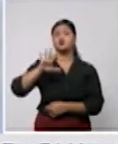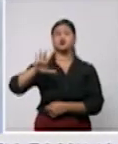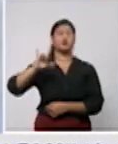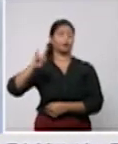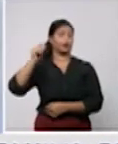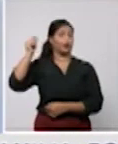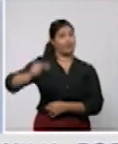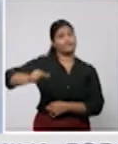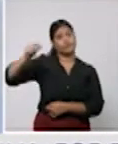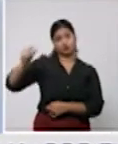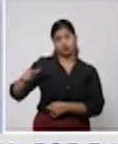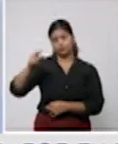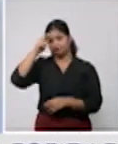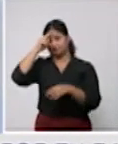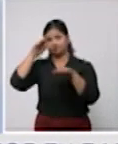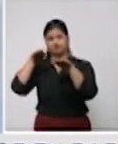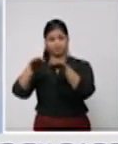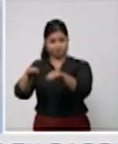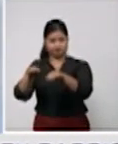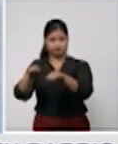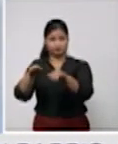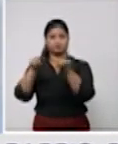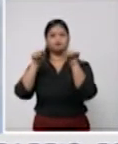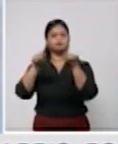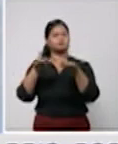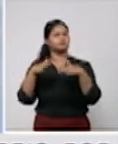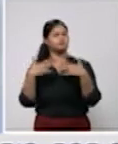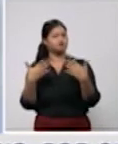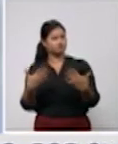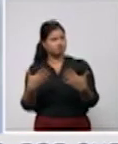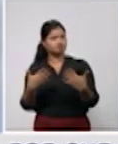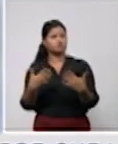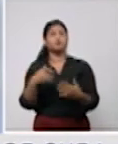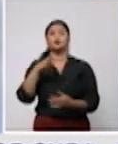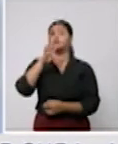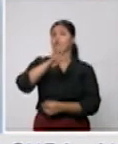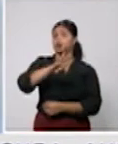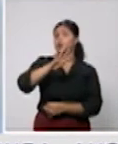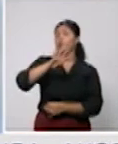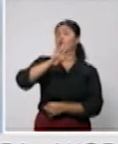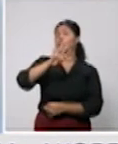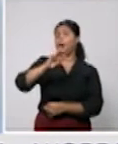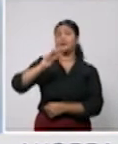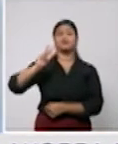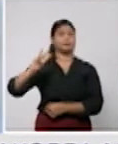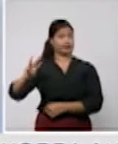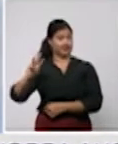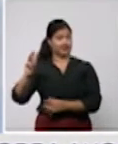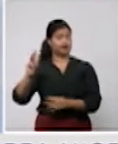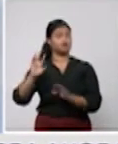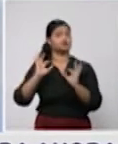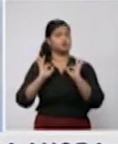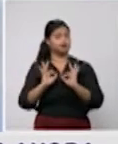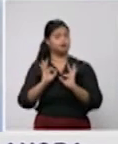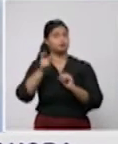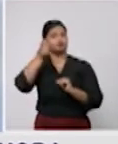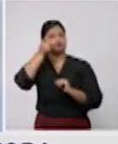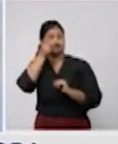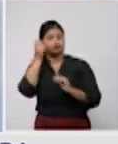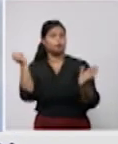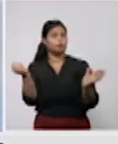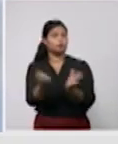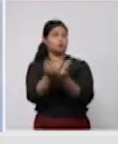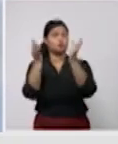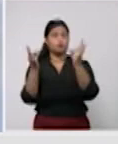959 people are hospitalized, 20 are under observation, there are 443